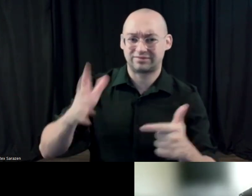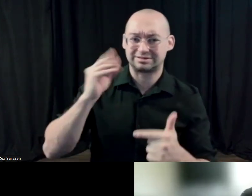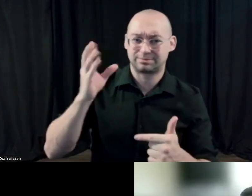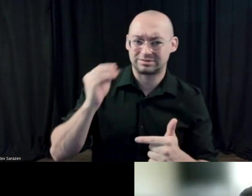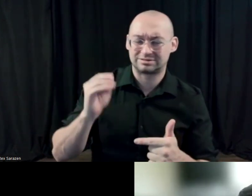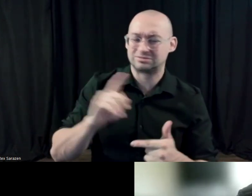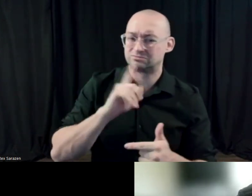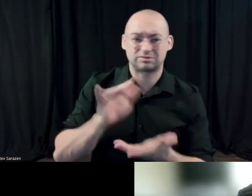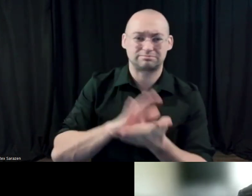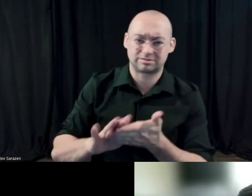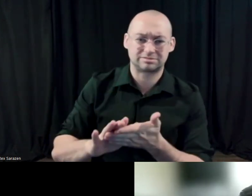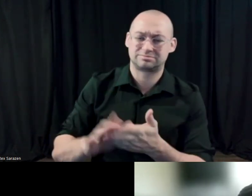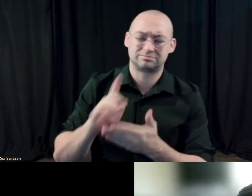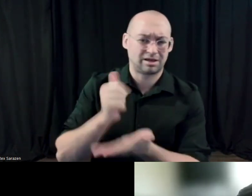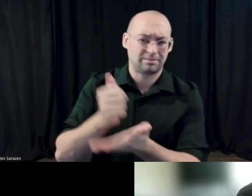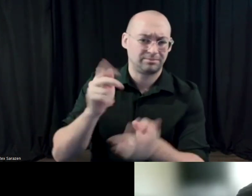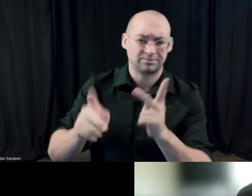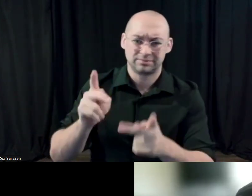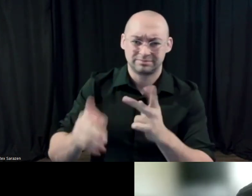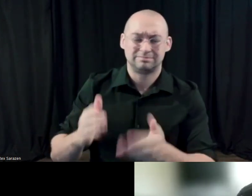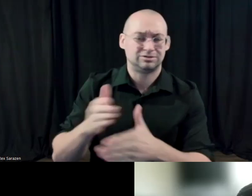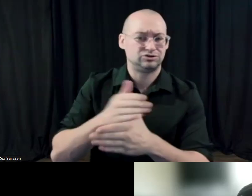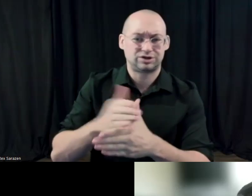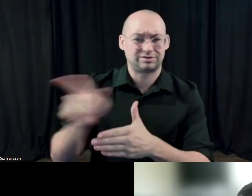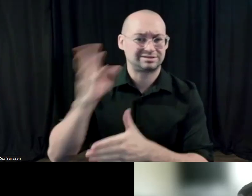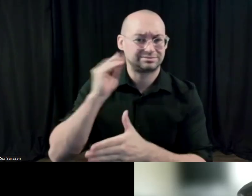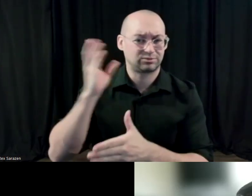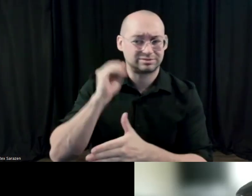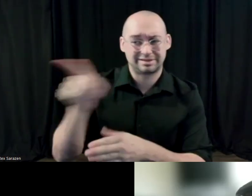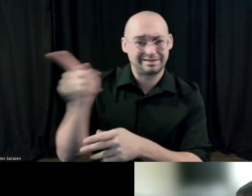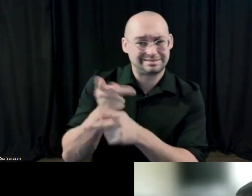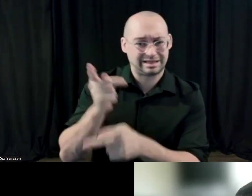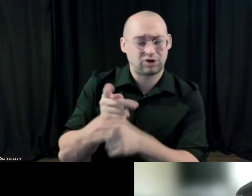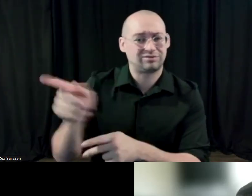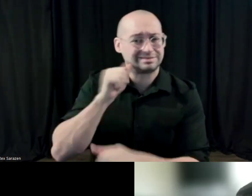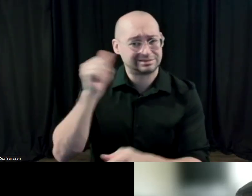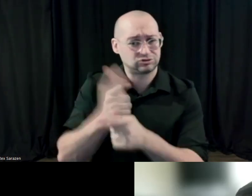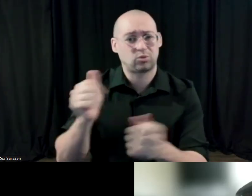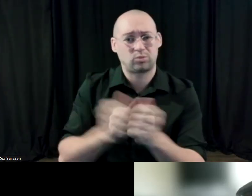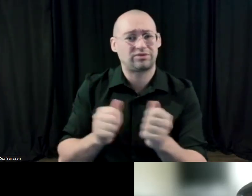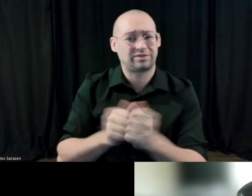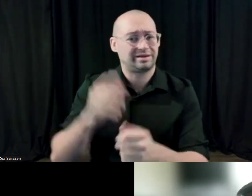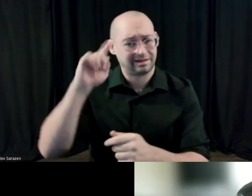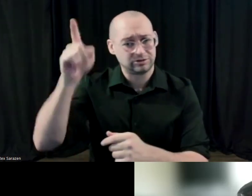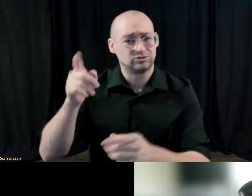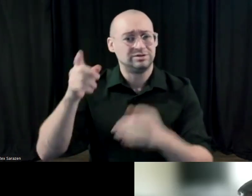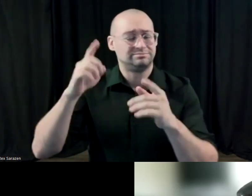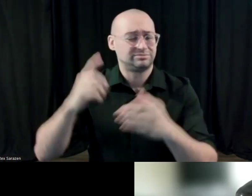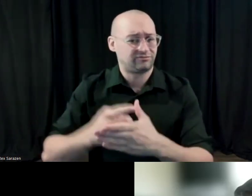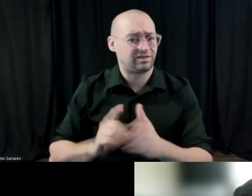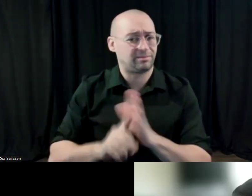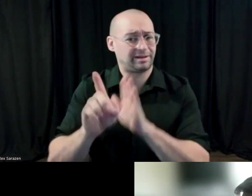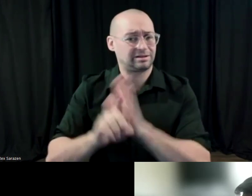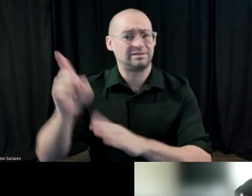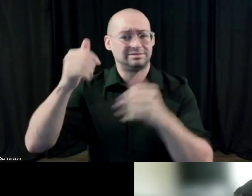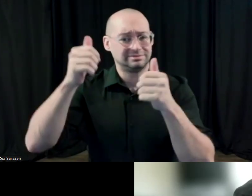in sharing his lived experience with us, caring for his sister with intellectual developmental needs, and now his son, Alex, who recently